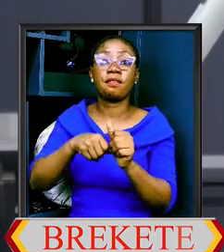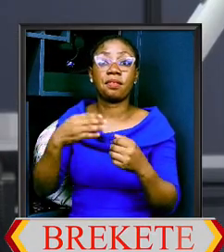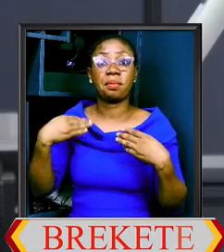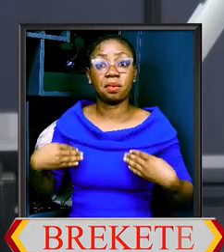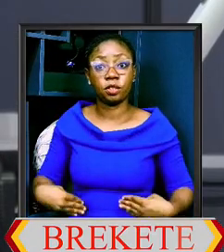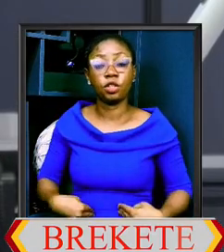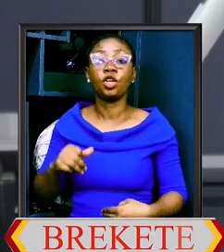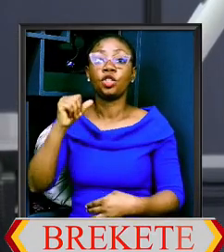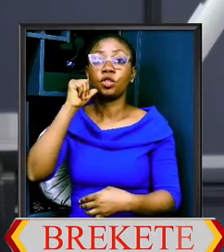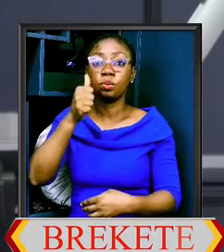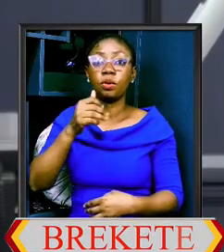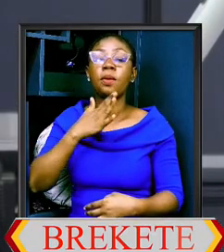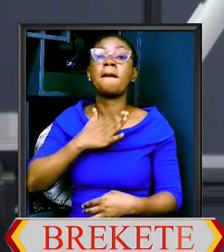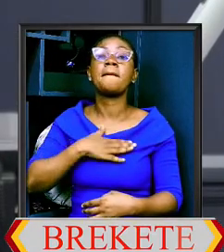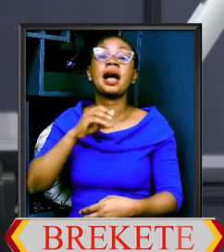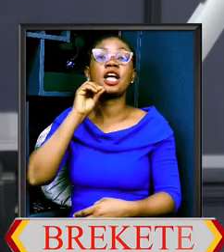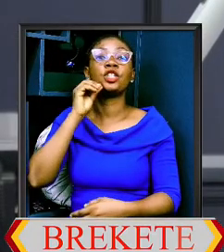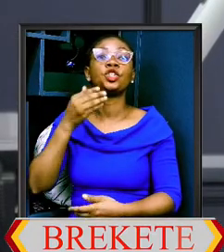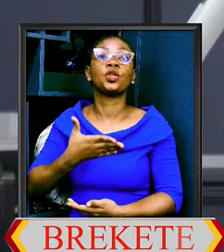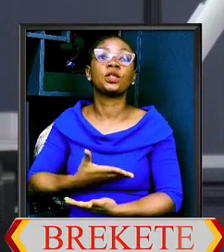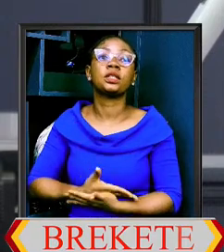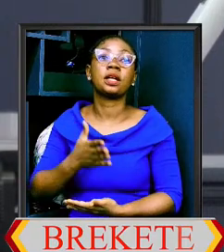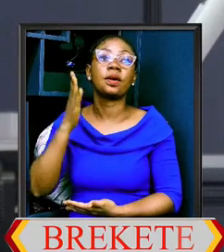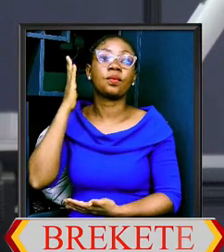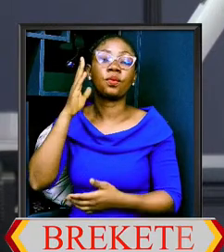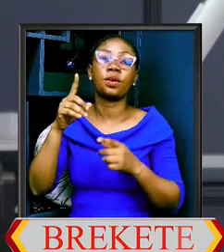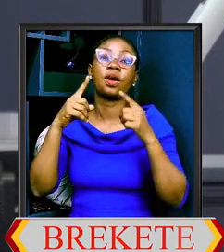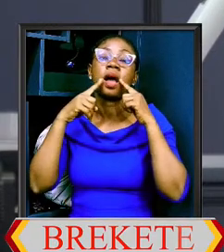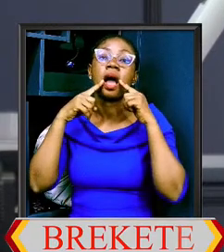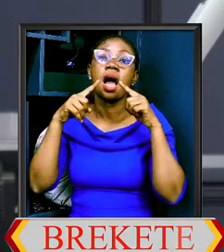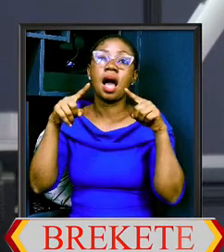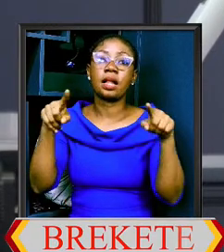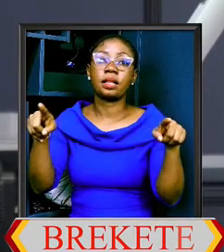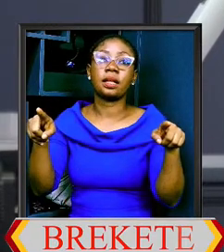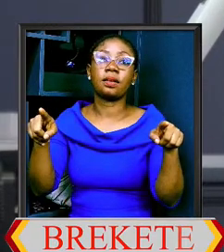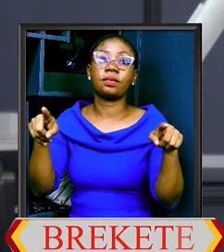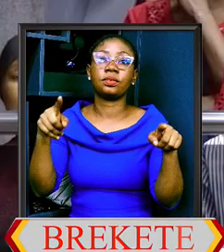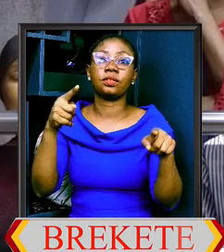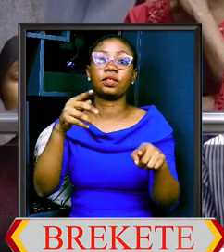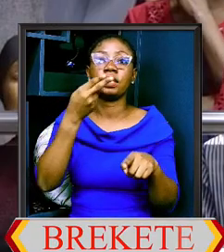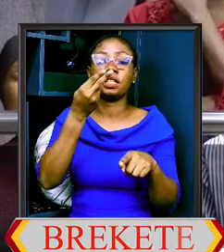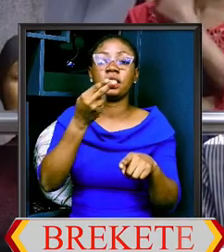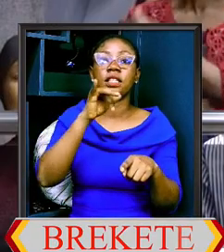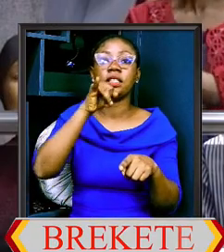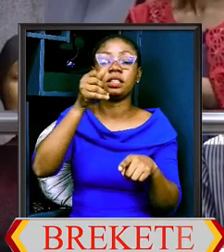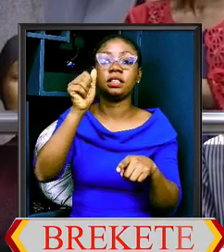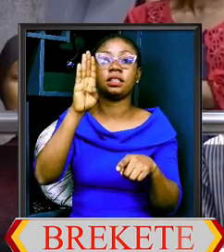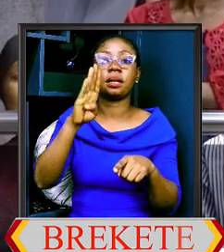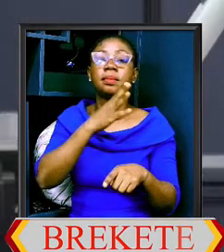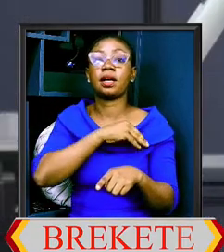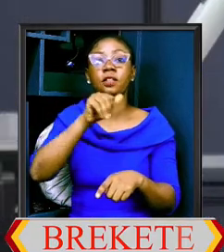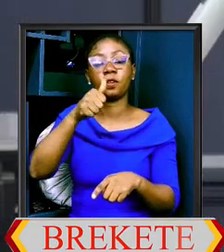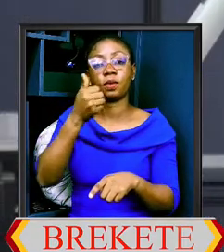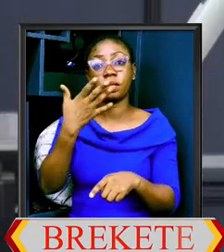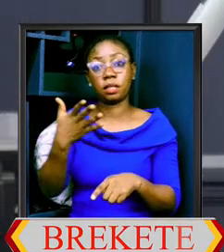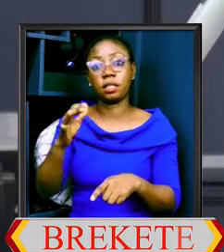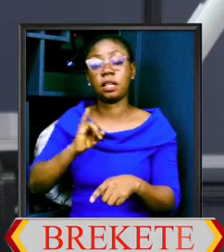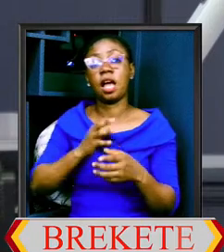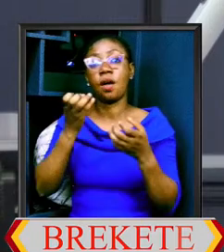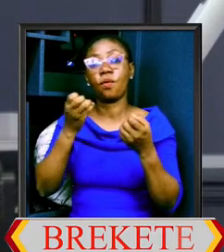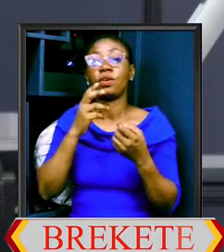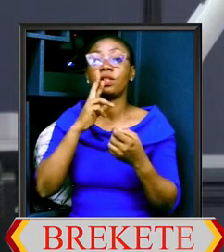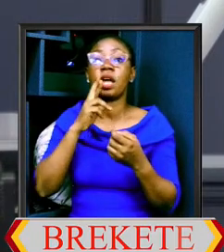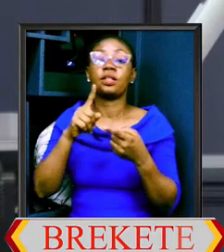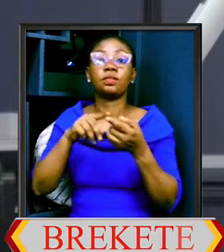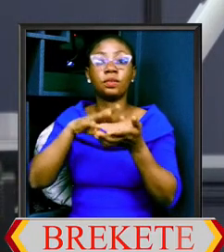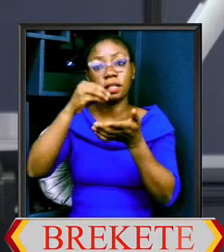Tomorrow, my daughter go announce hijab and other things. I just want her to learn